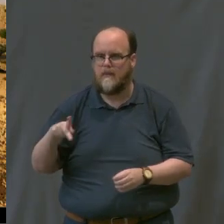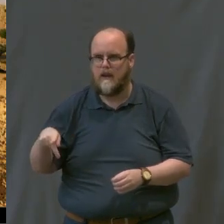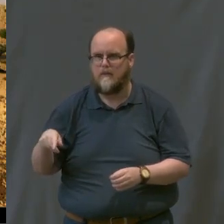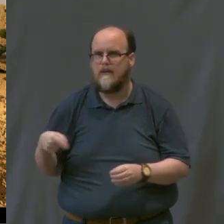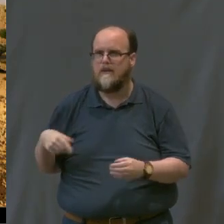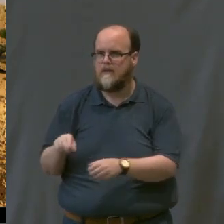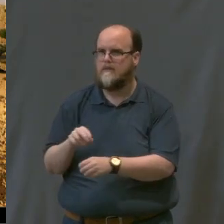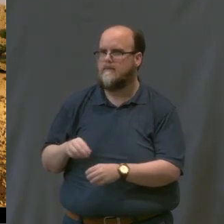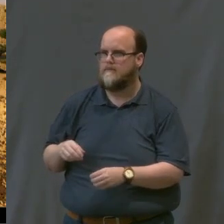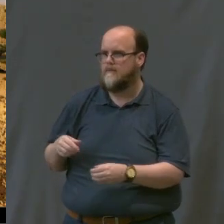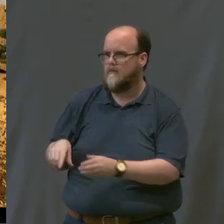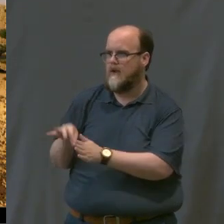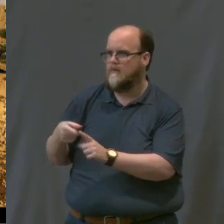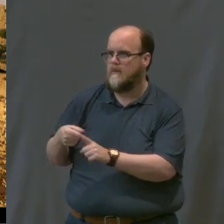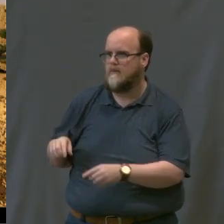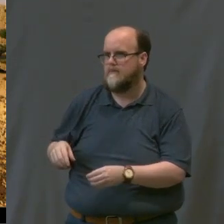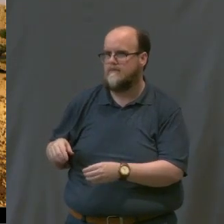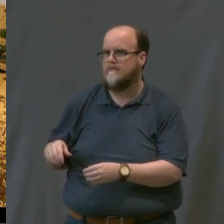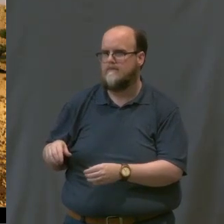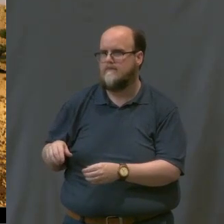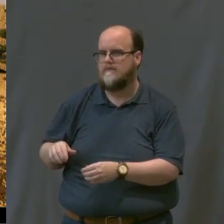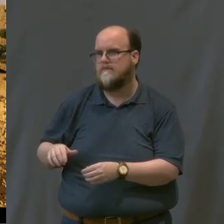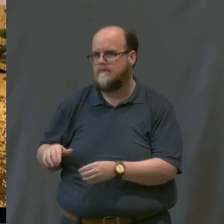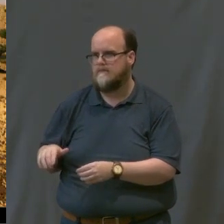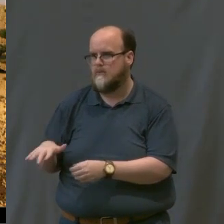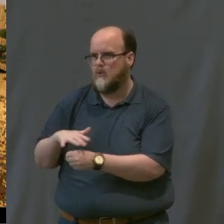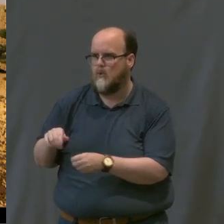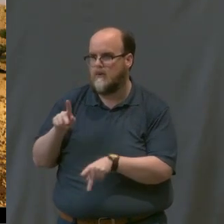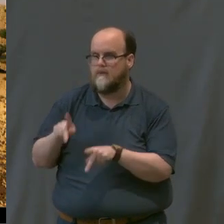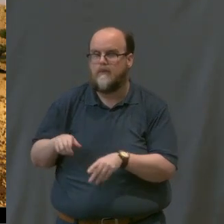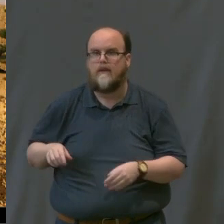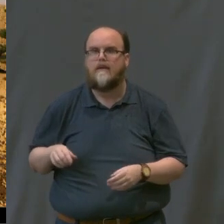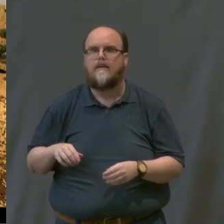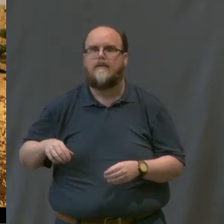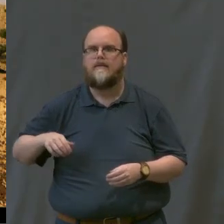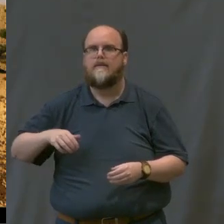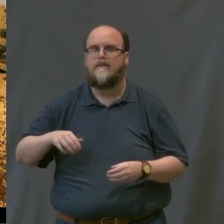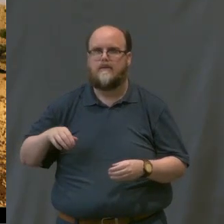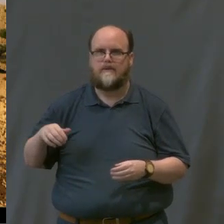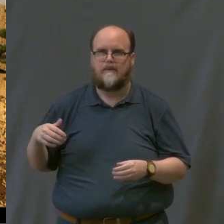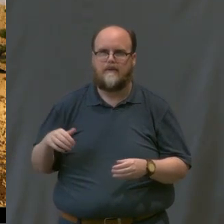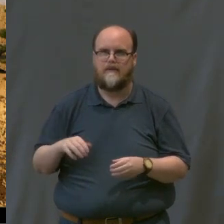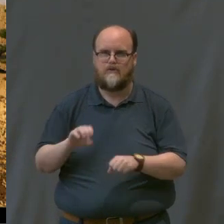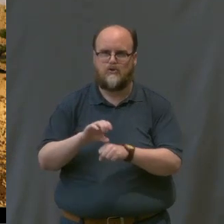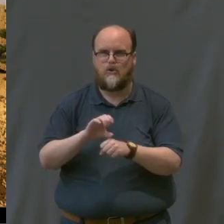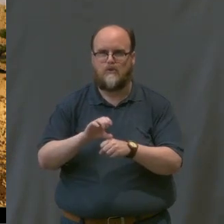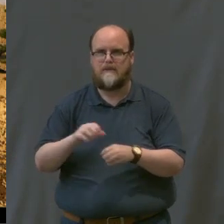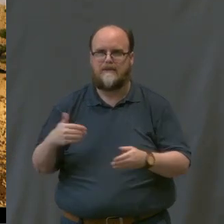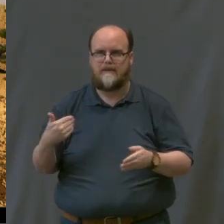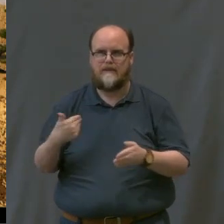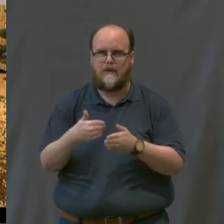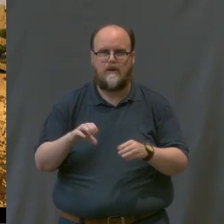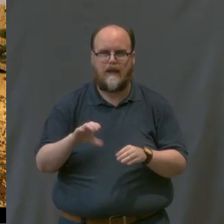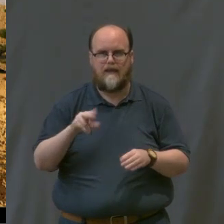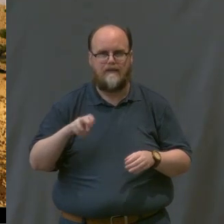archaeologist. The entry of the tunnel, the cave, was down the hill from the church that was on top of the mountain. He walked through